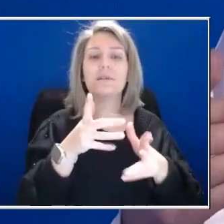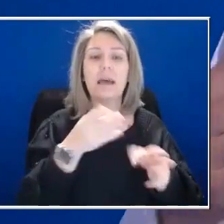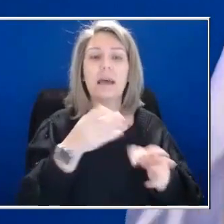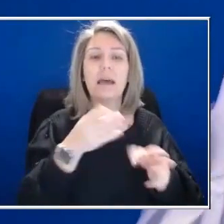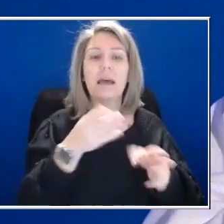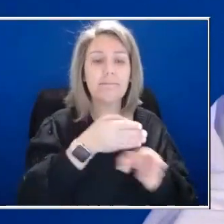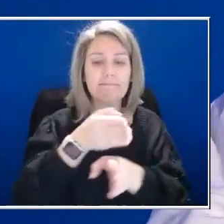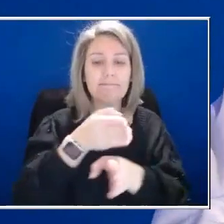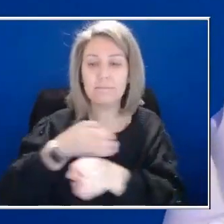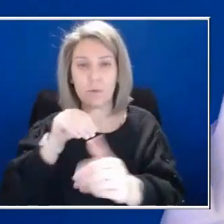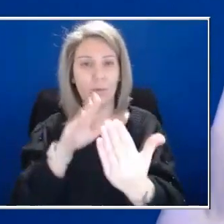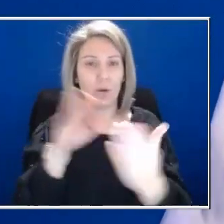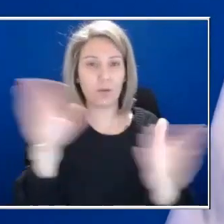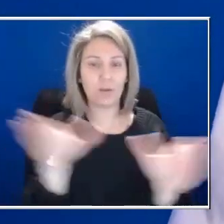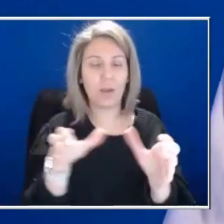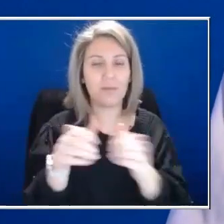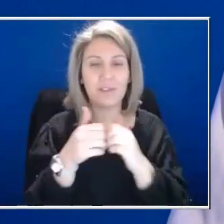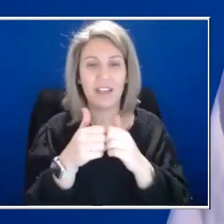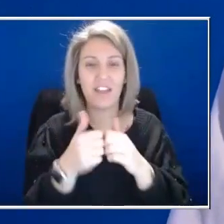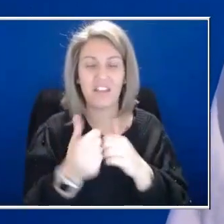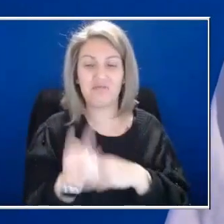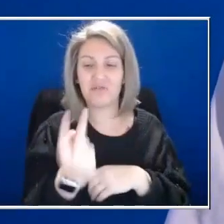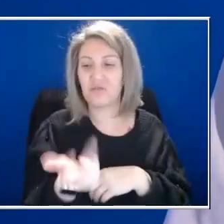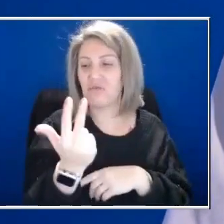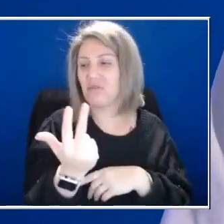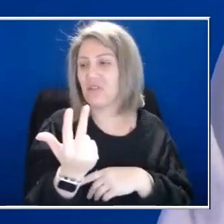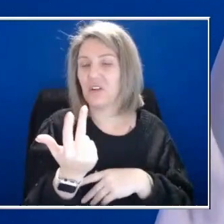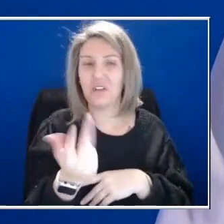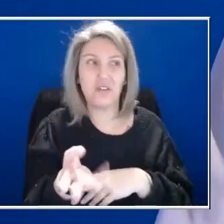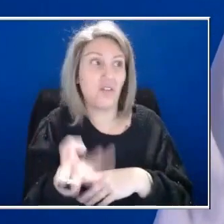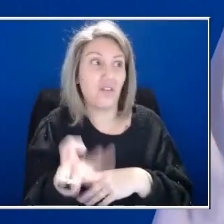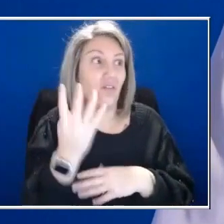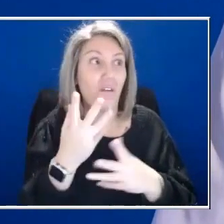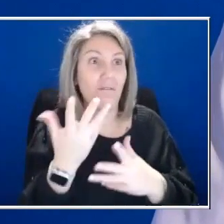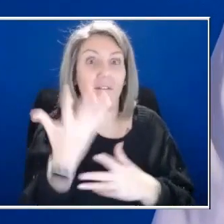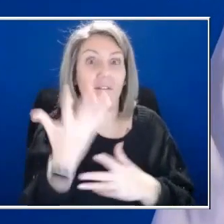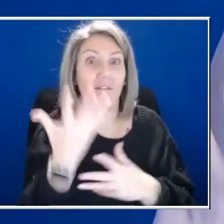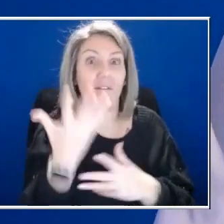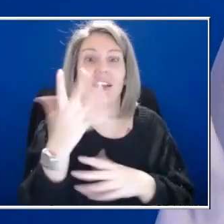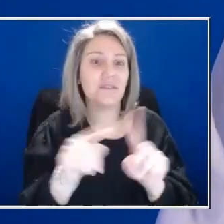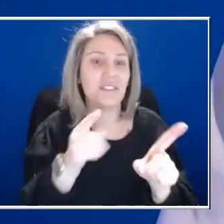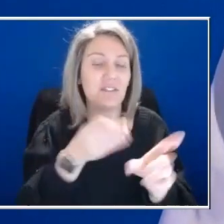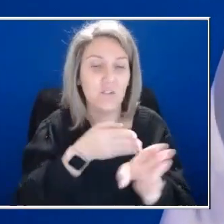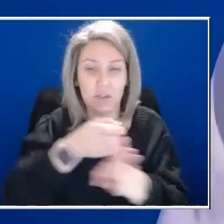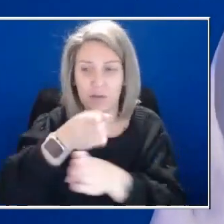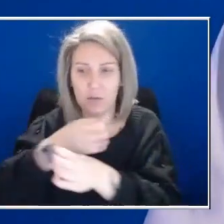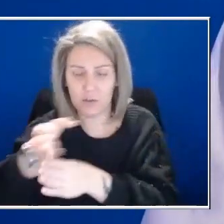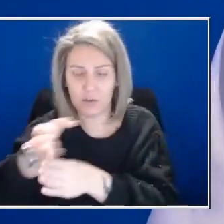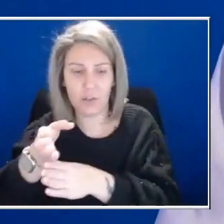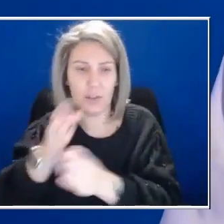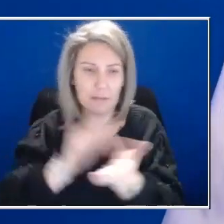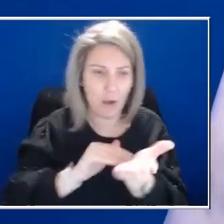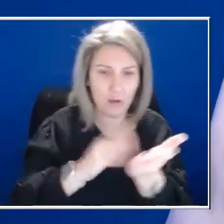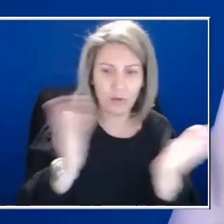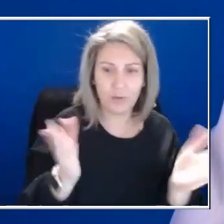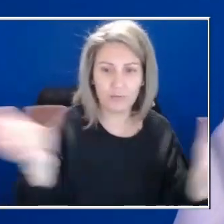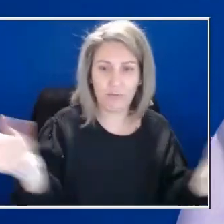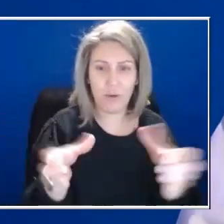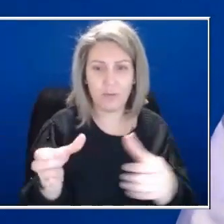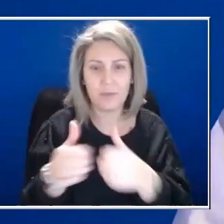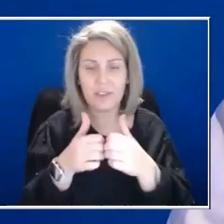it's 2, 3, 4, 5 different disciplines working together. So that's why we're here, and there are a lot of great people